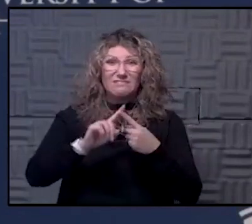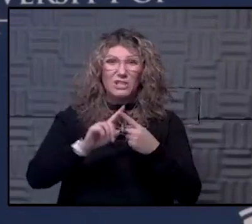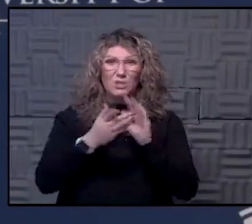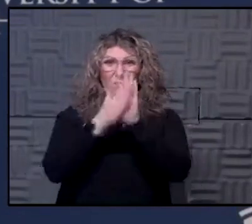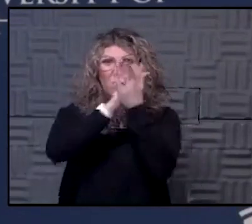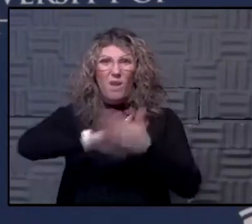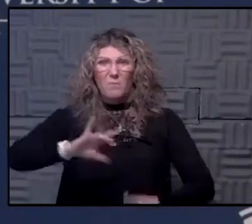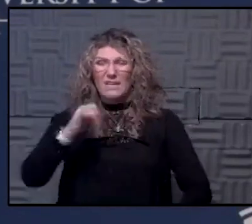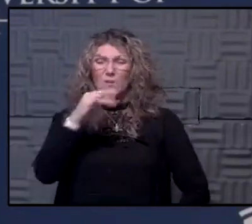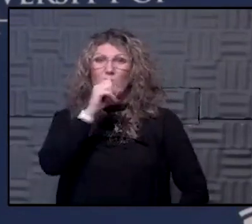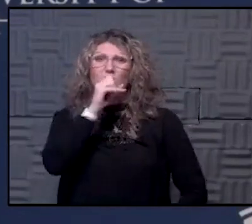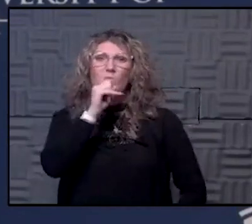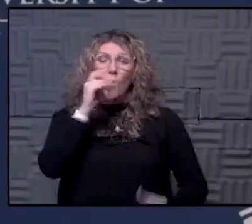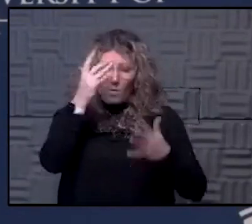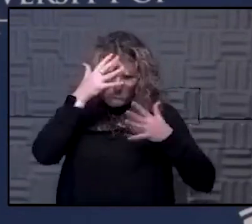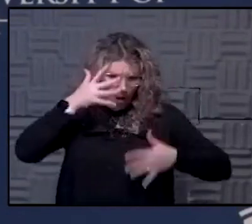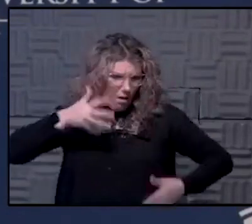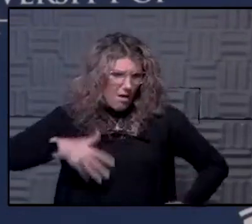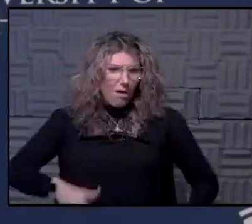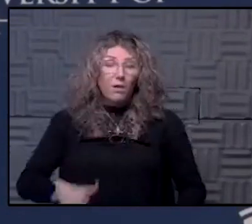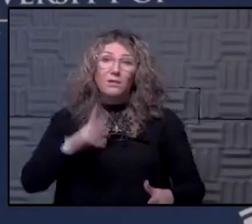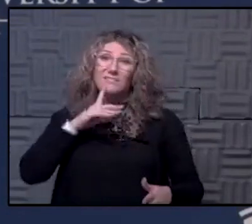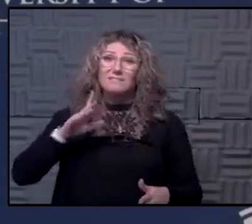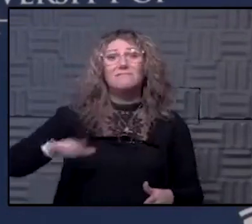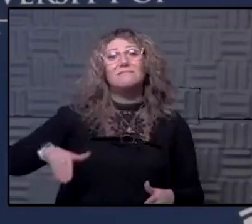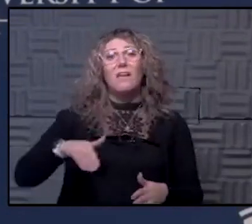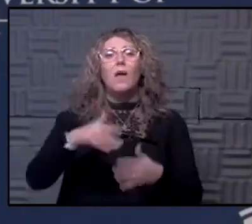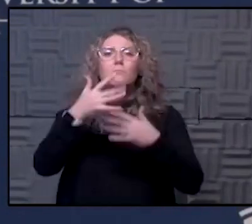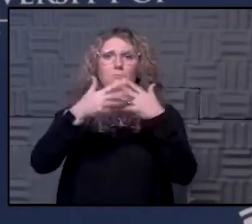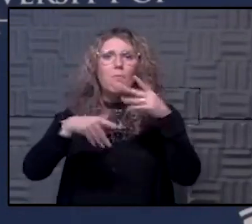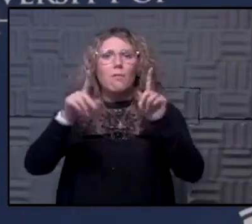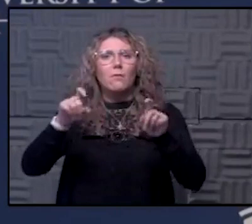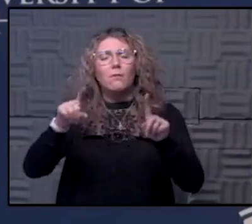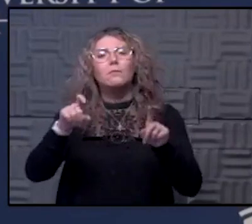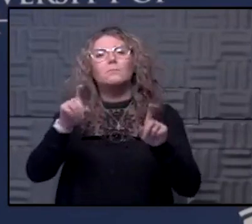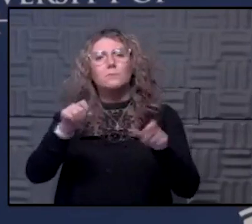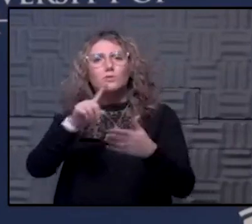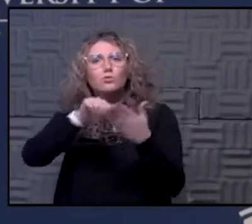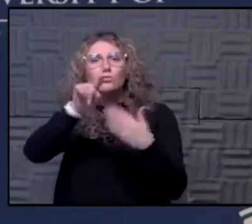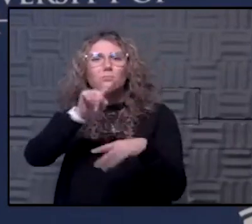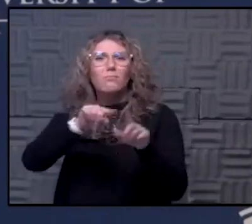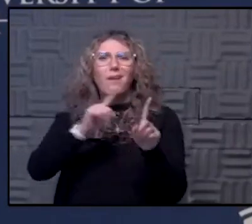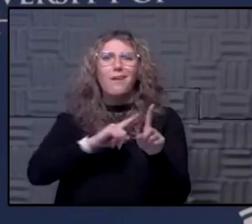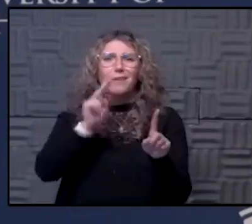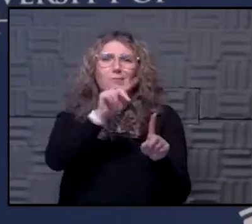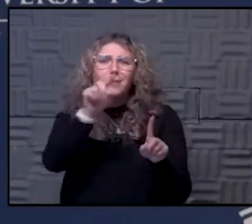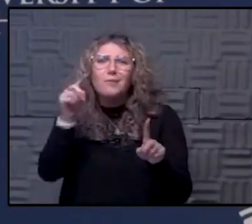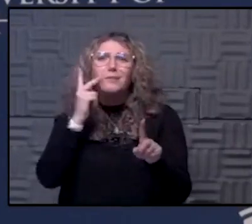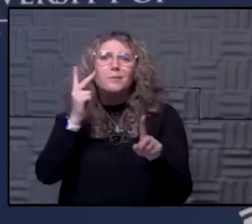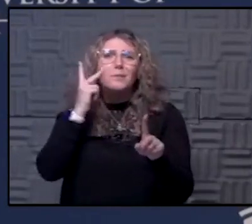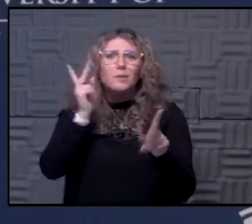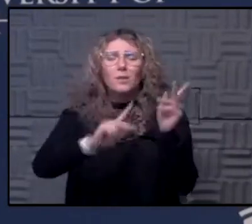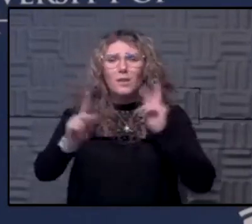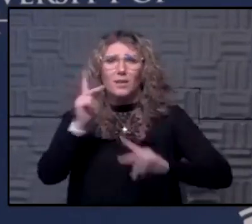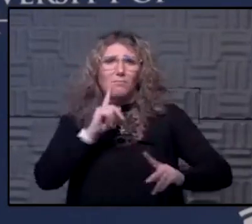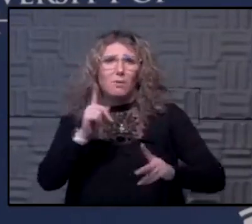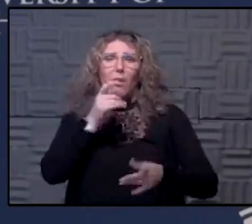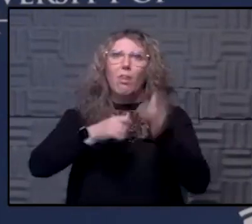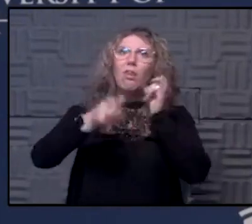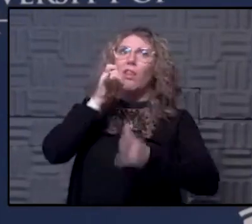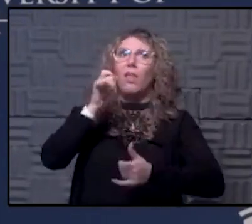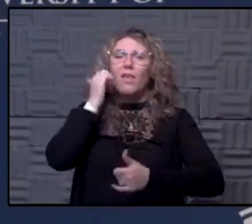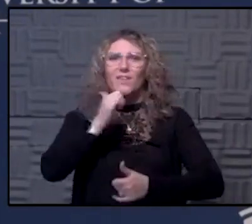late. So blood tests that your doctors can do can check it, but I can tell you I see people drink a lot every day and they have normal blood tests.